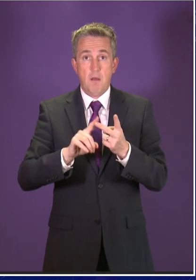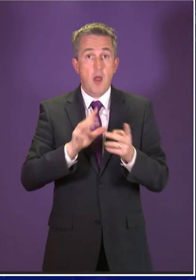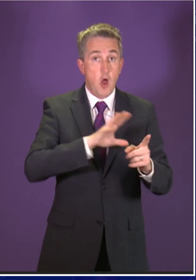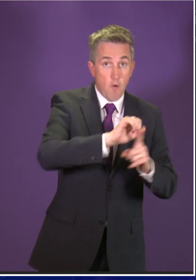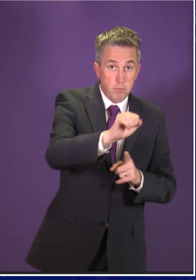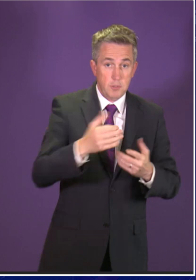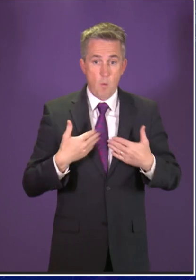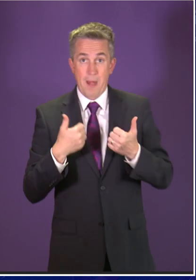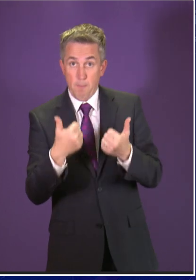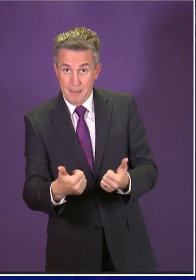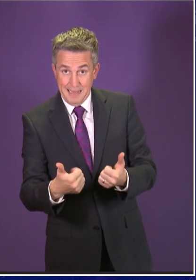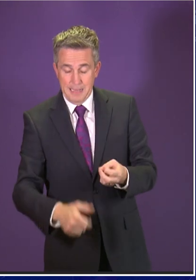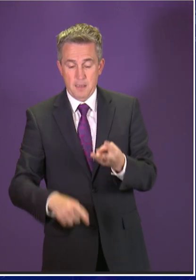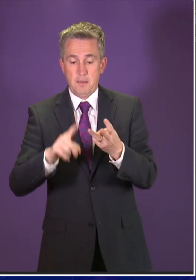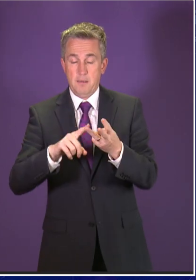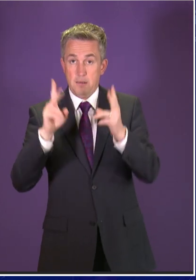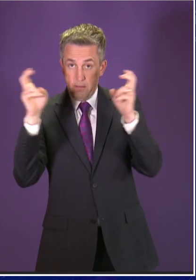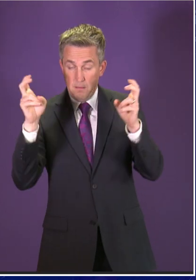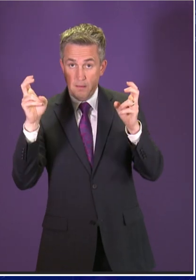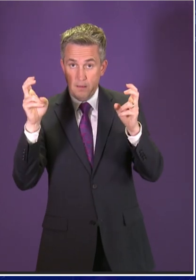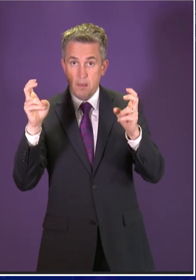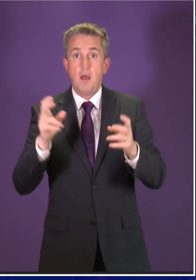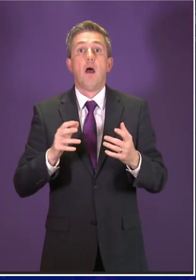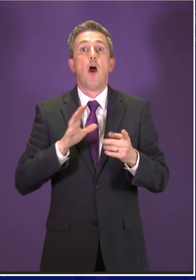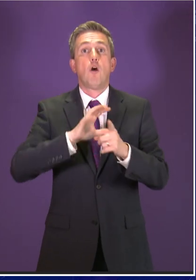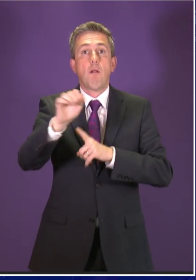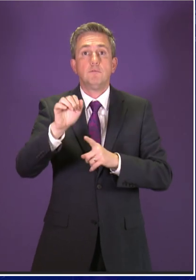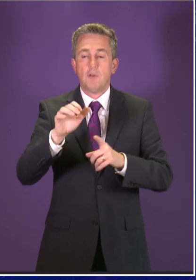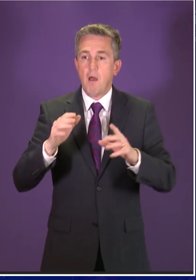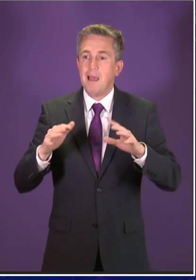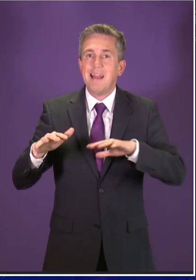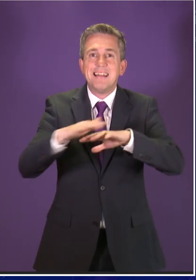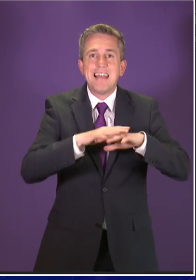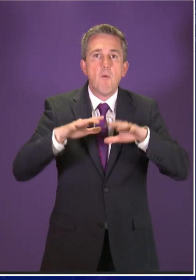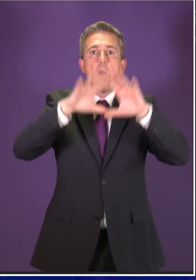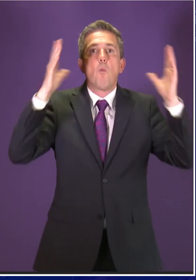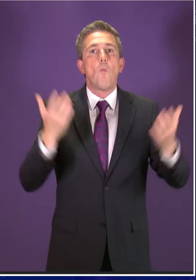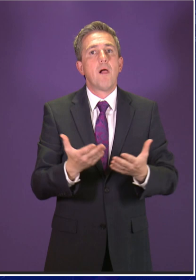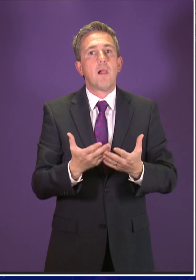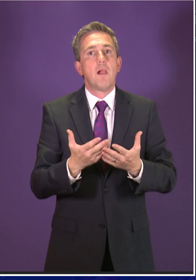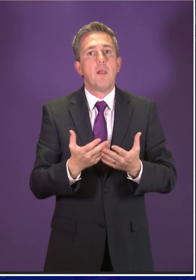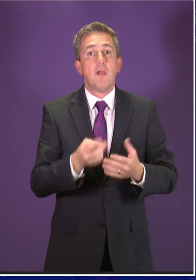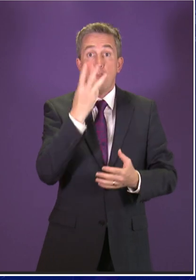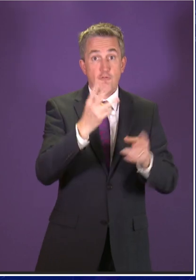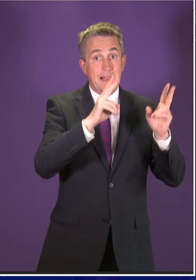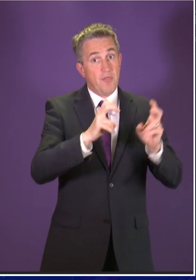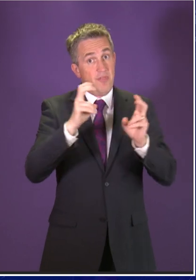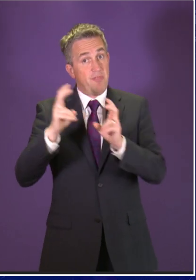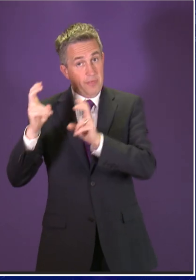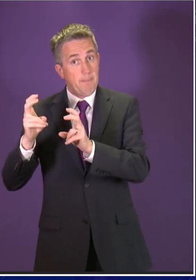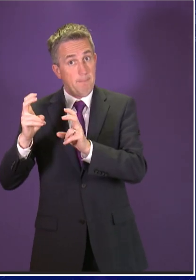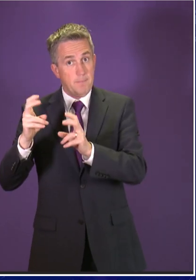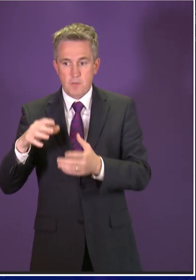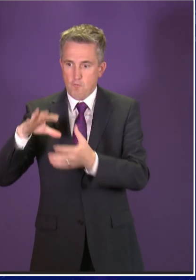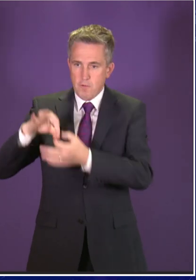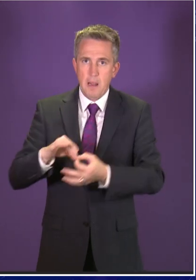well-being, and the role of culture in an increasingly networked world. All of these themes have particular